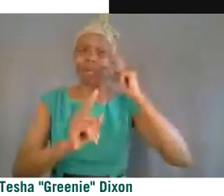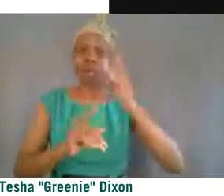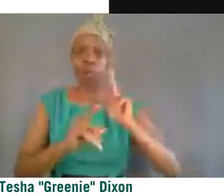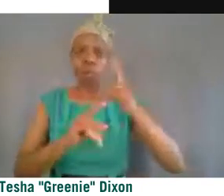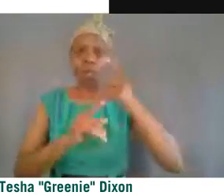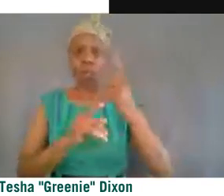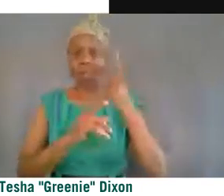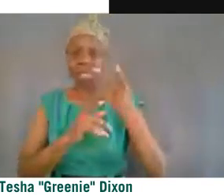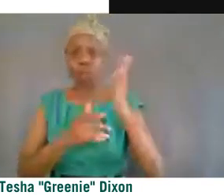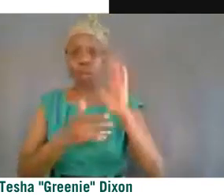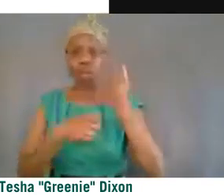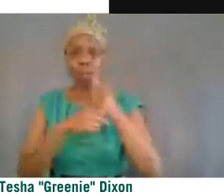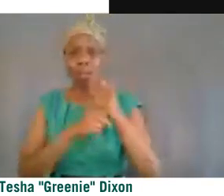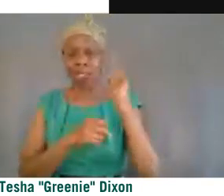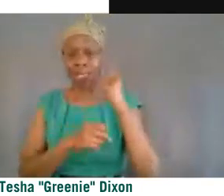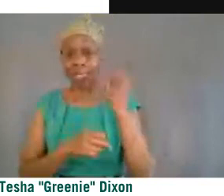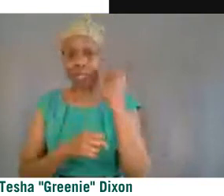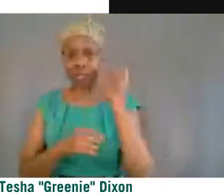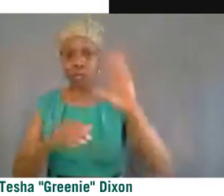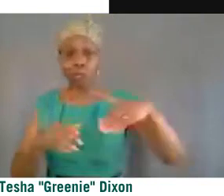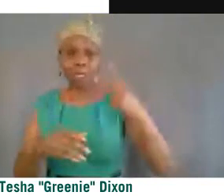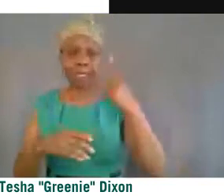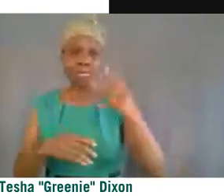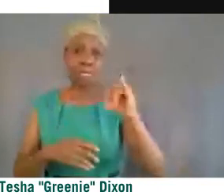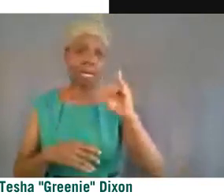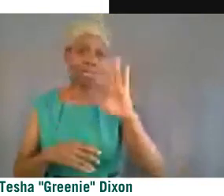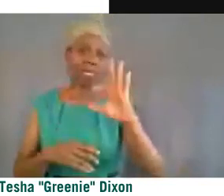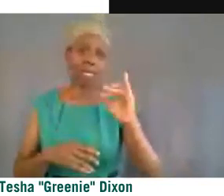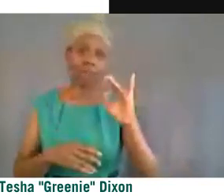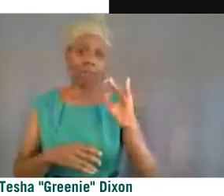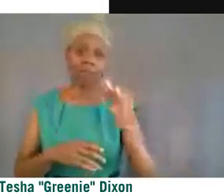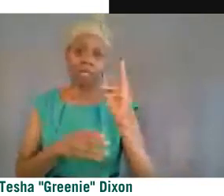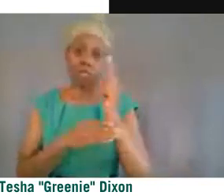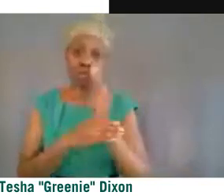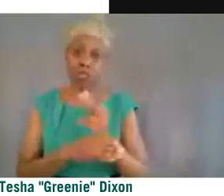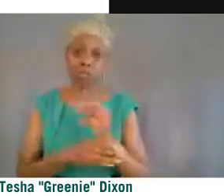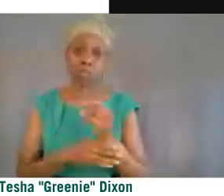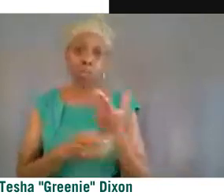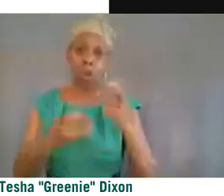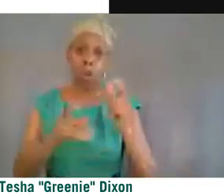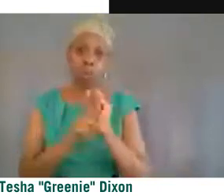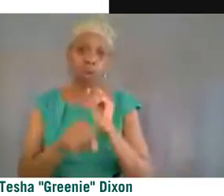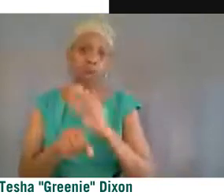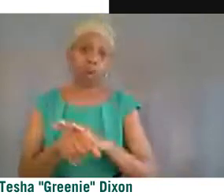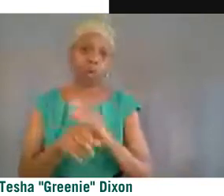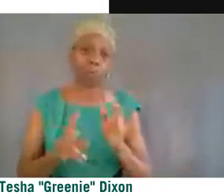those of you that have seen the ICF, it's useful. But we're working on getting that up.